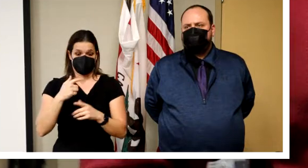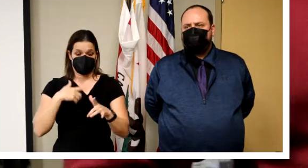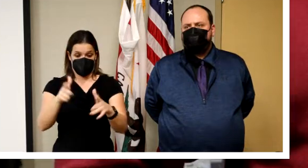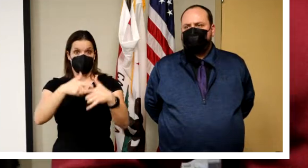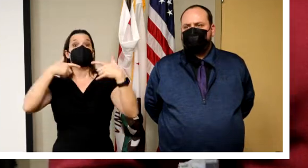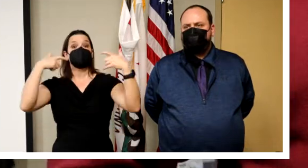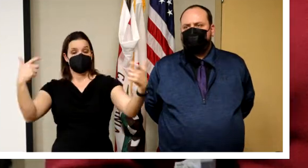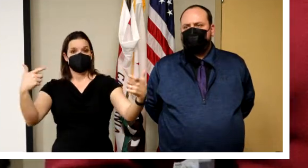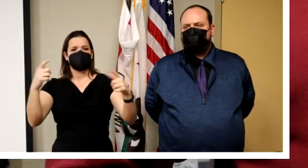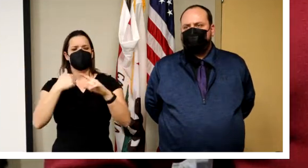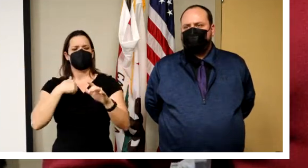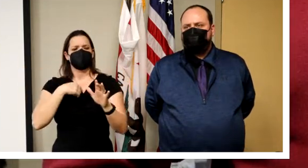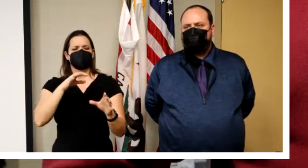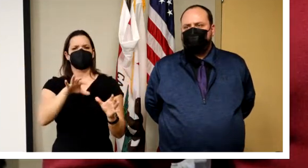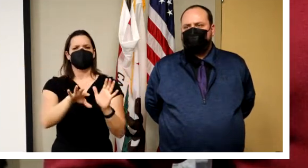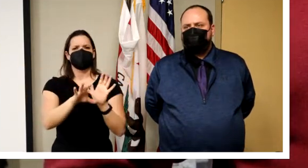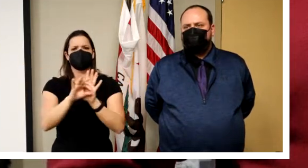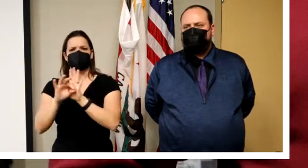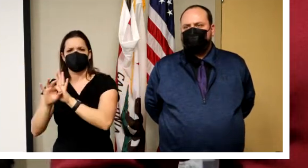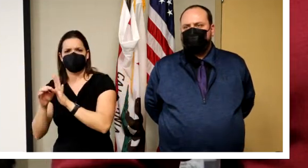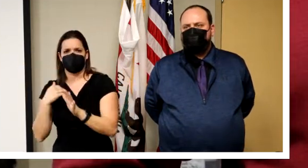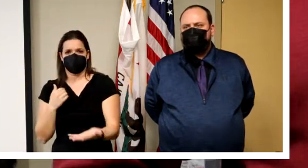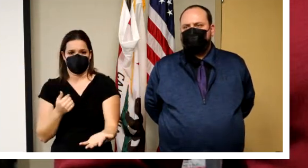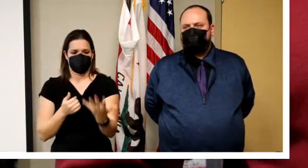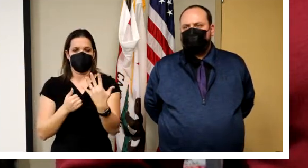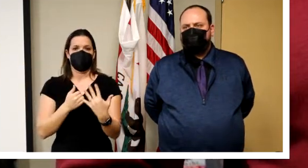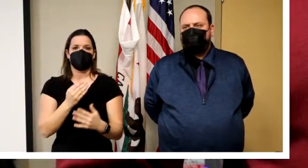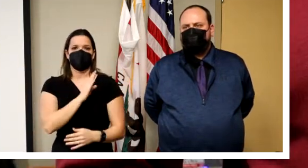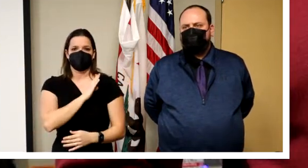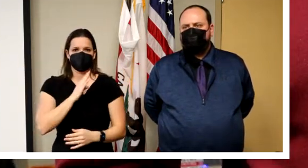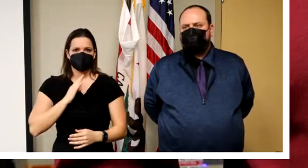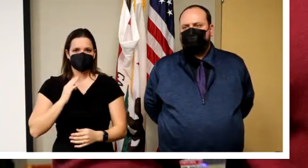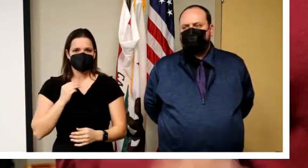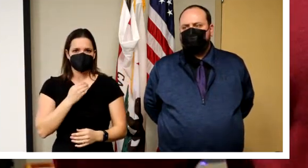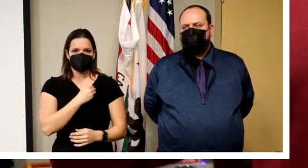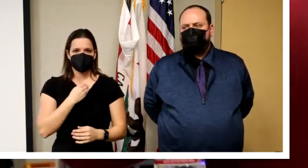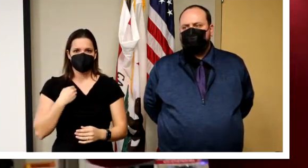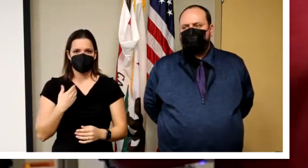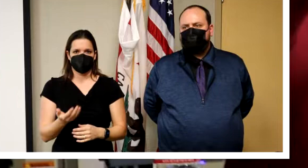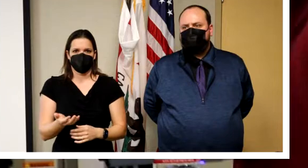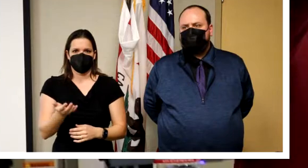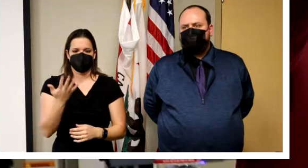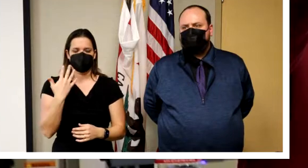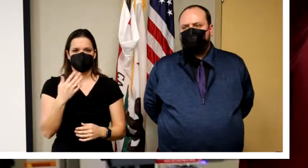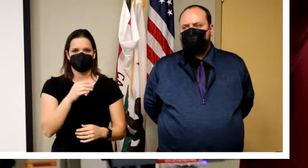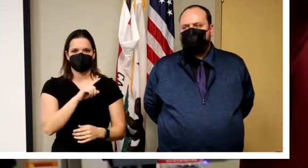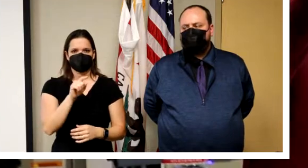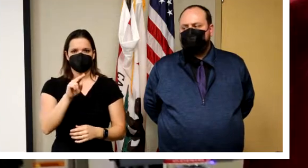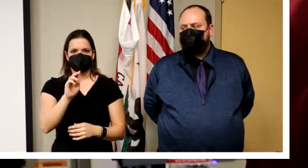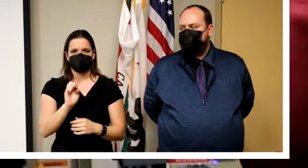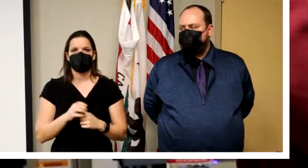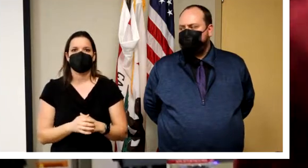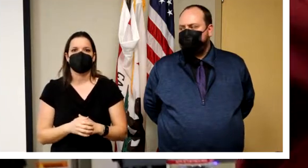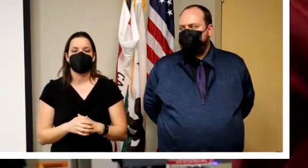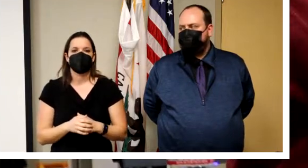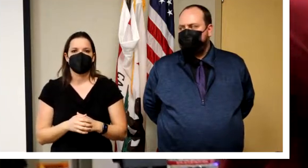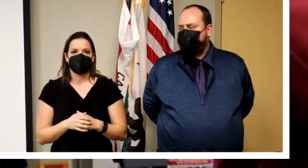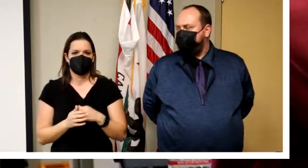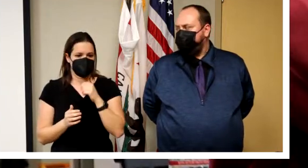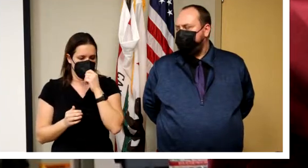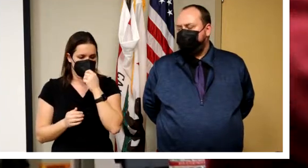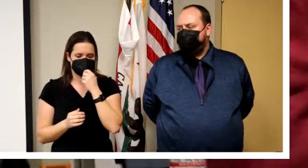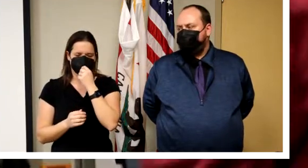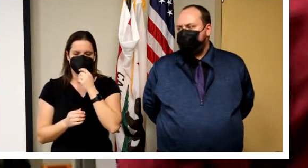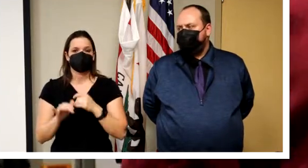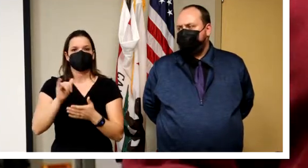and most every healthcare district has 5 board members in 5 zones. So that is a perfect segue into what I was going to